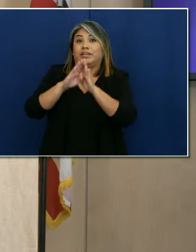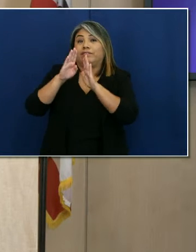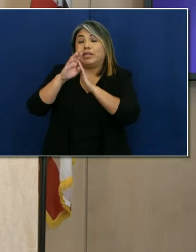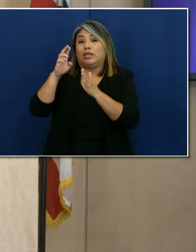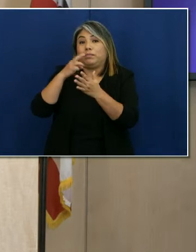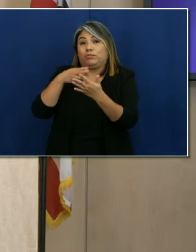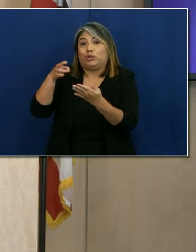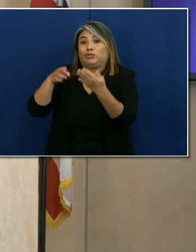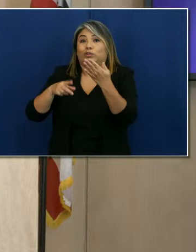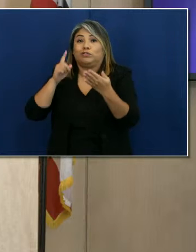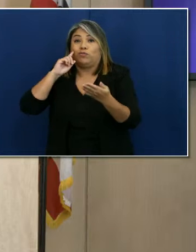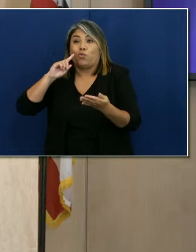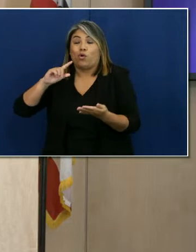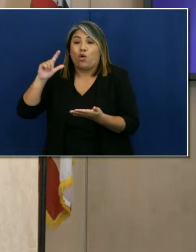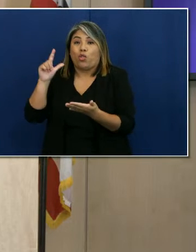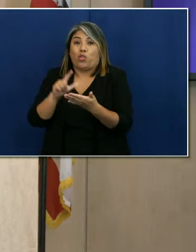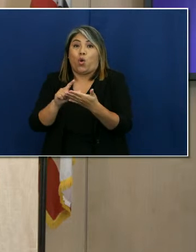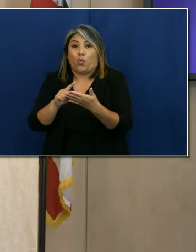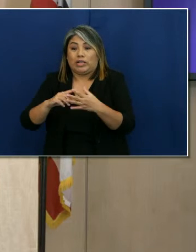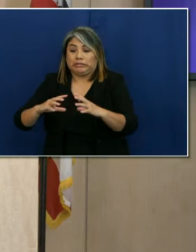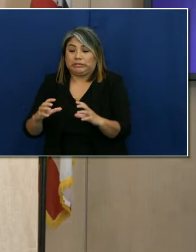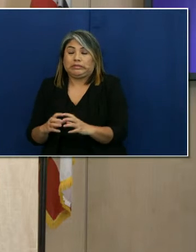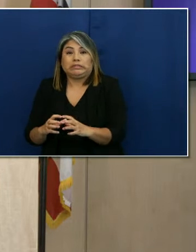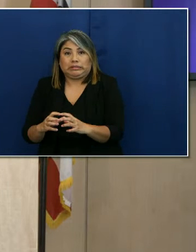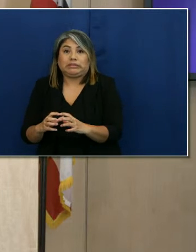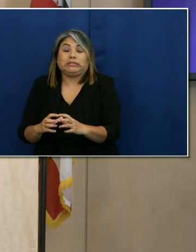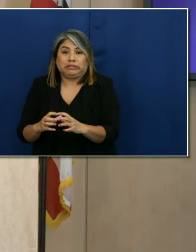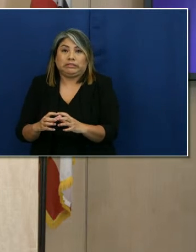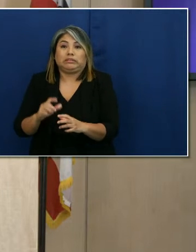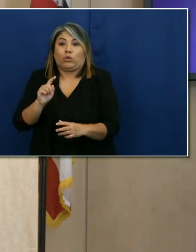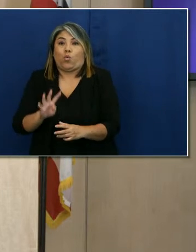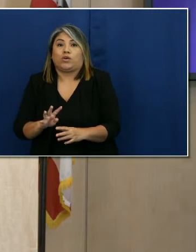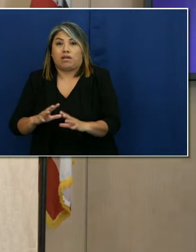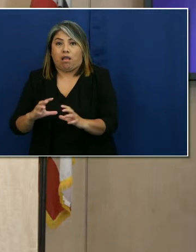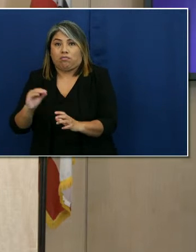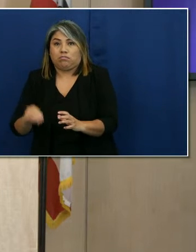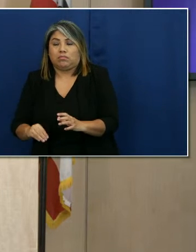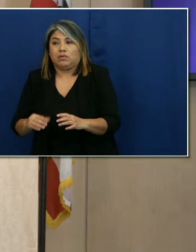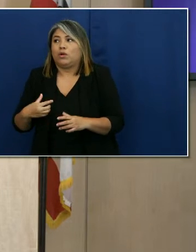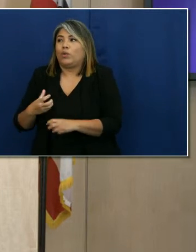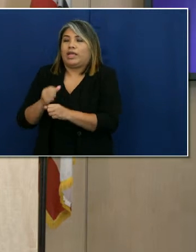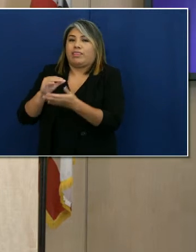results for the lowest quartile, and we get that information. And we are